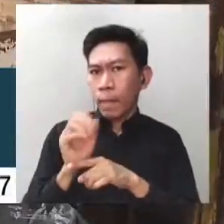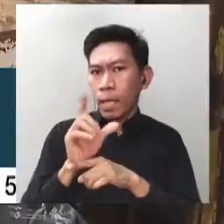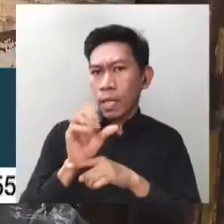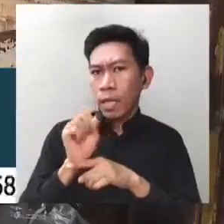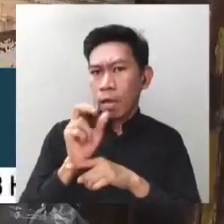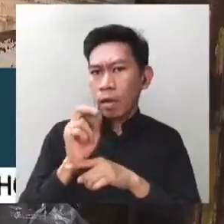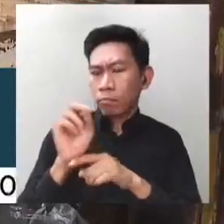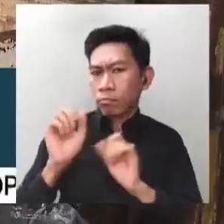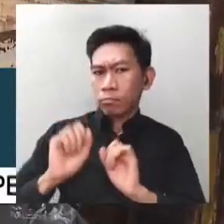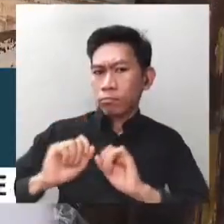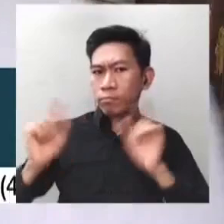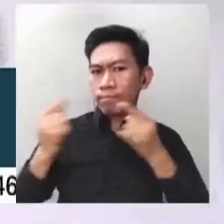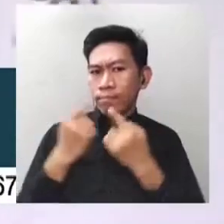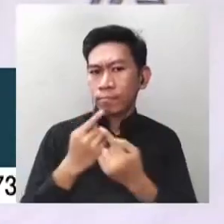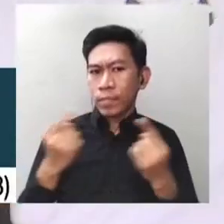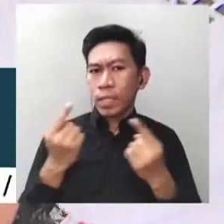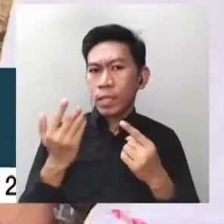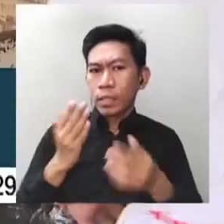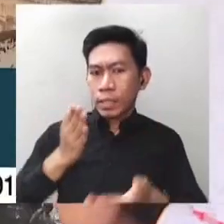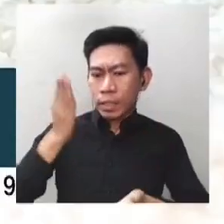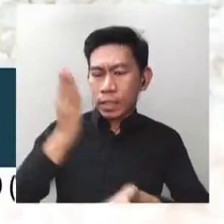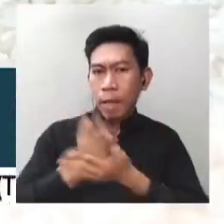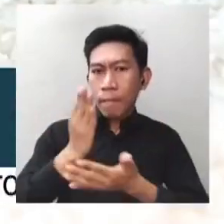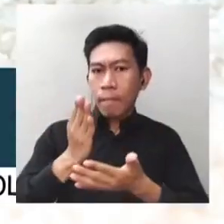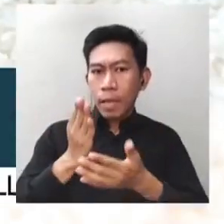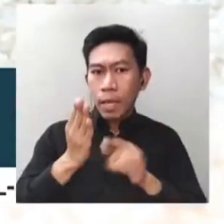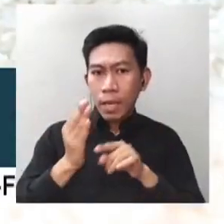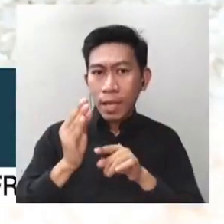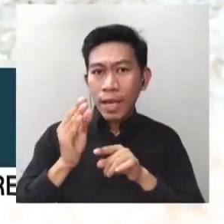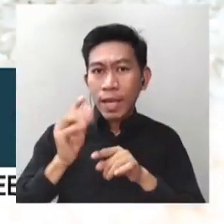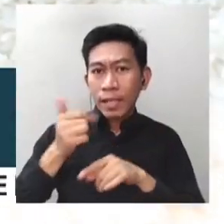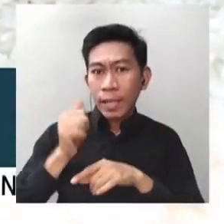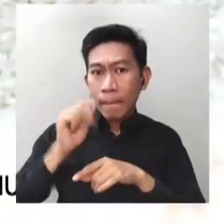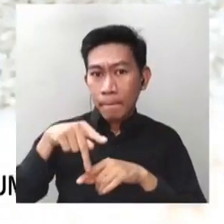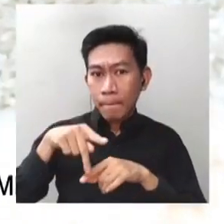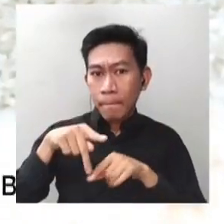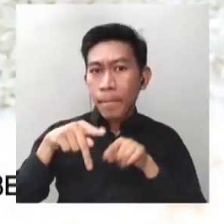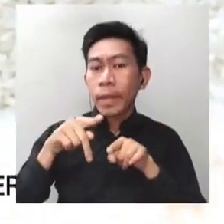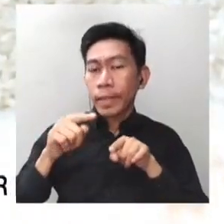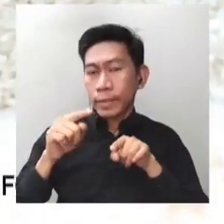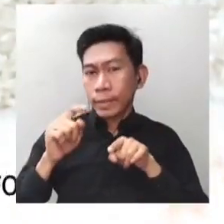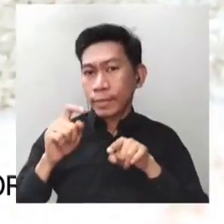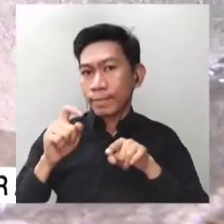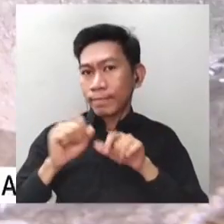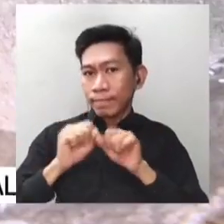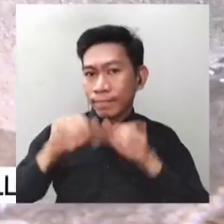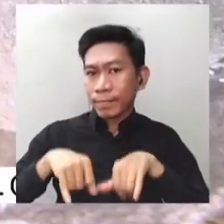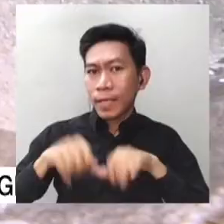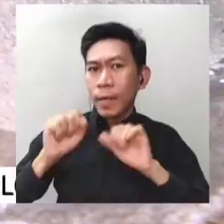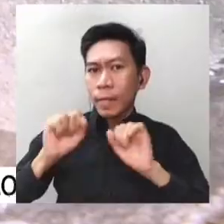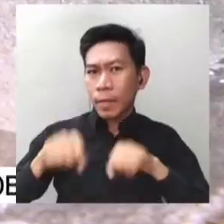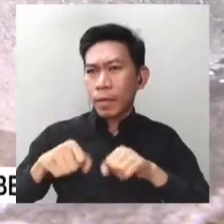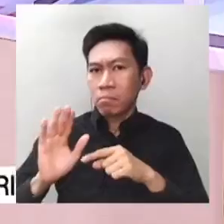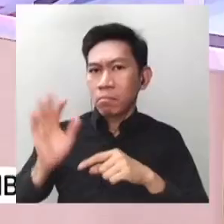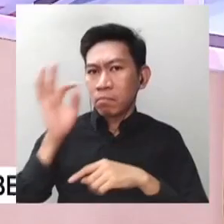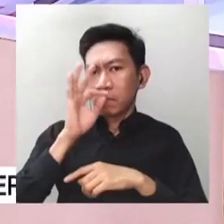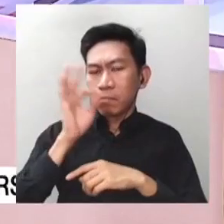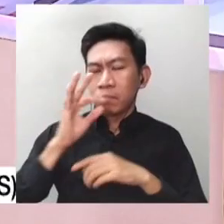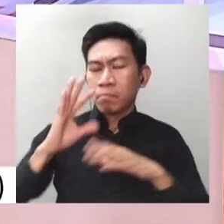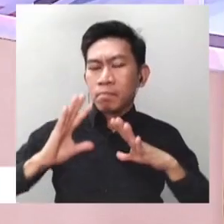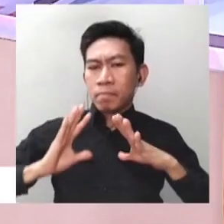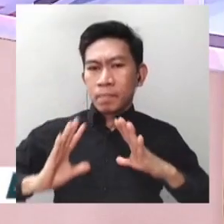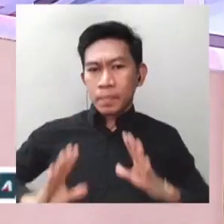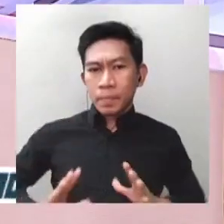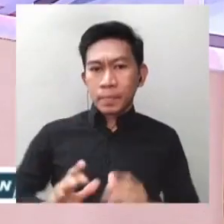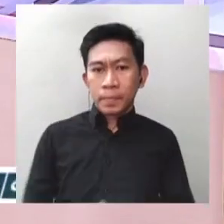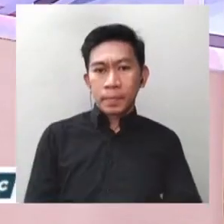He says the stopgap measure serves as a lifeline that extends much-needed relief to Filipinos. The